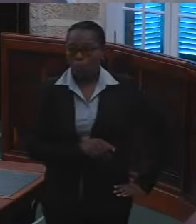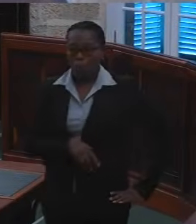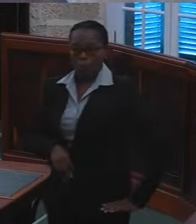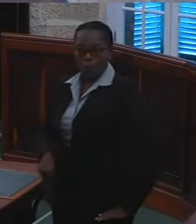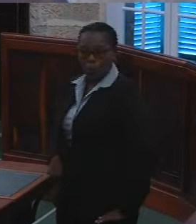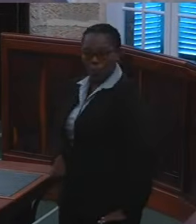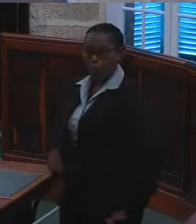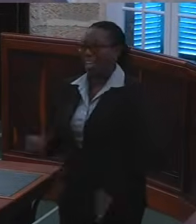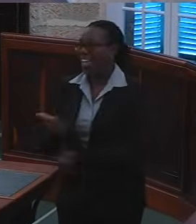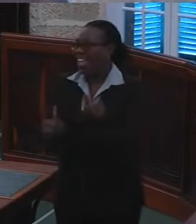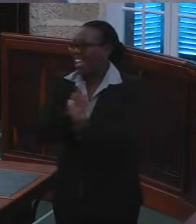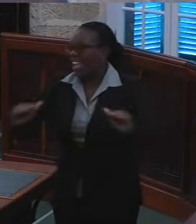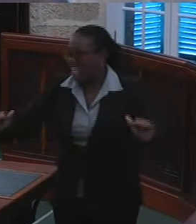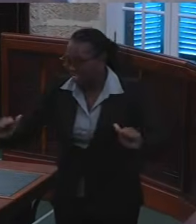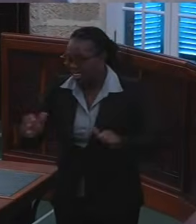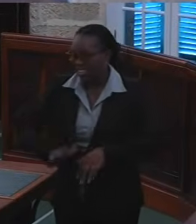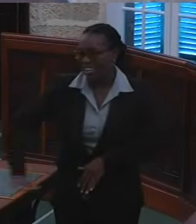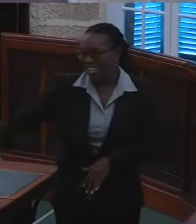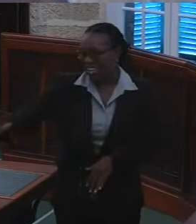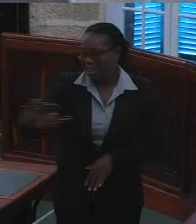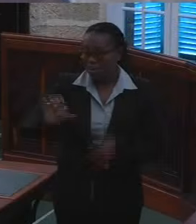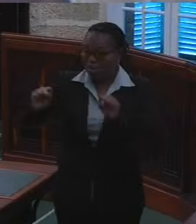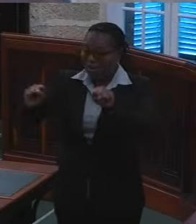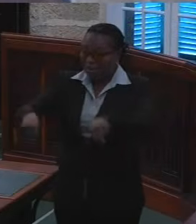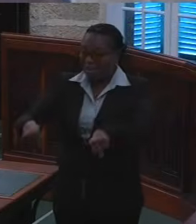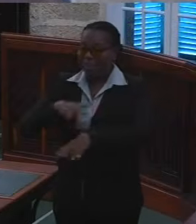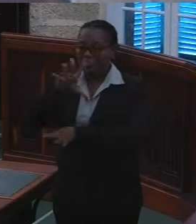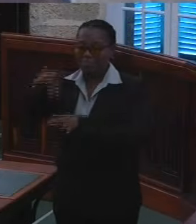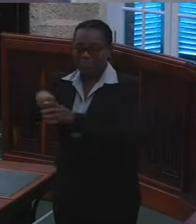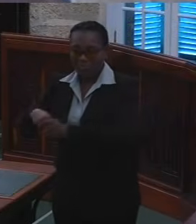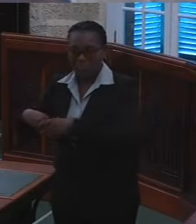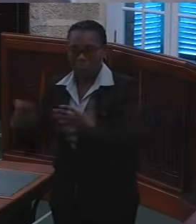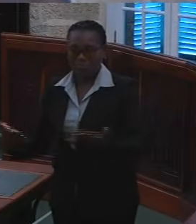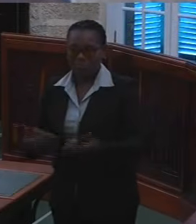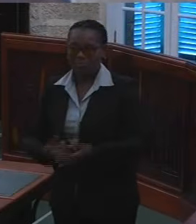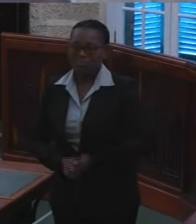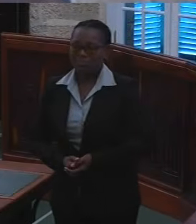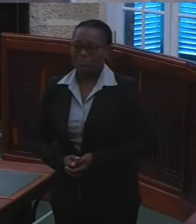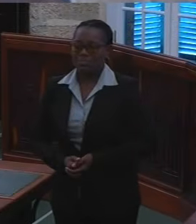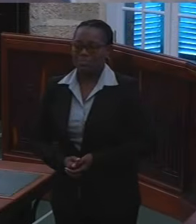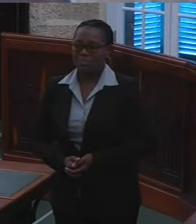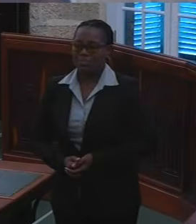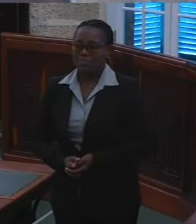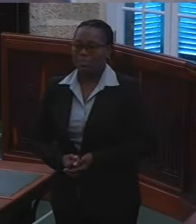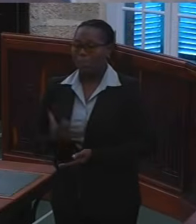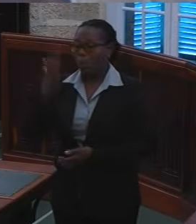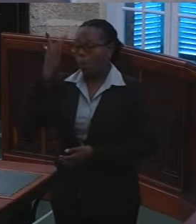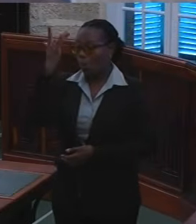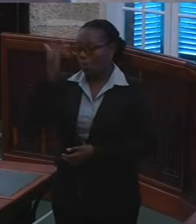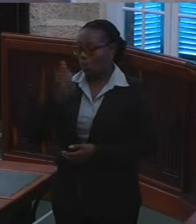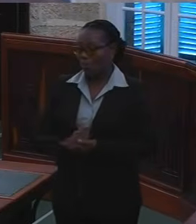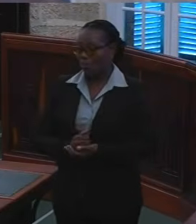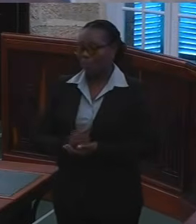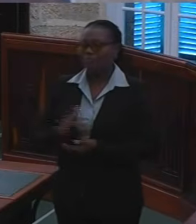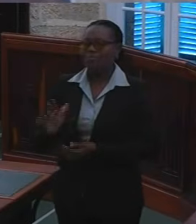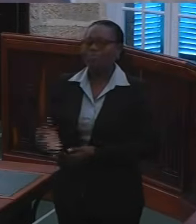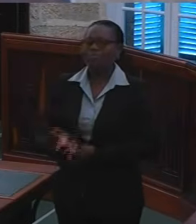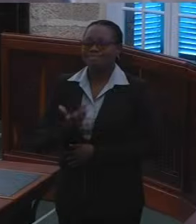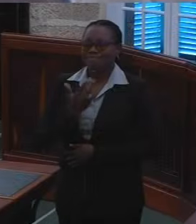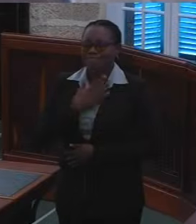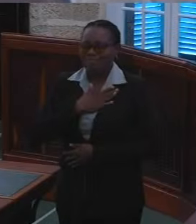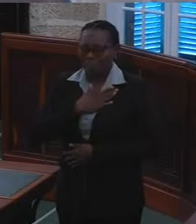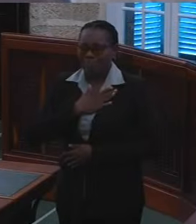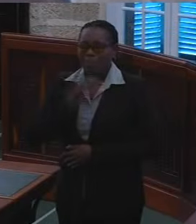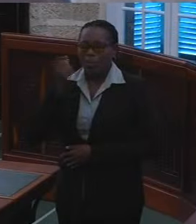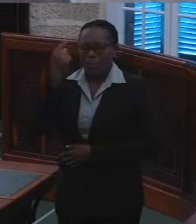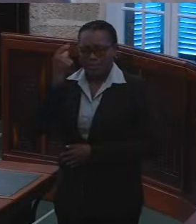of the international modeling scenes that we have across the world, because she appreciated and understanding the good quality